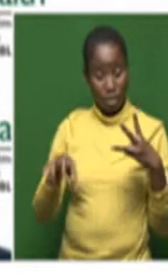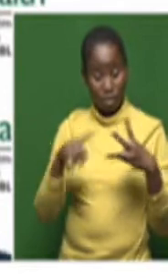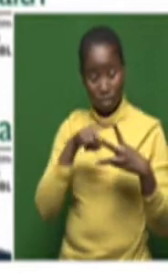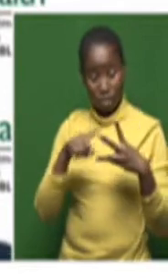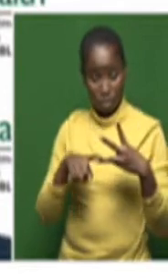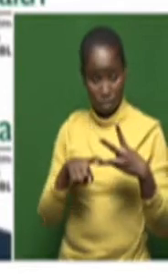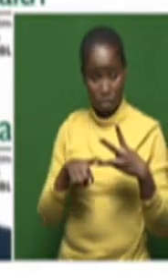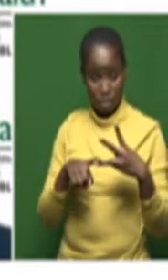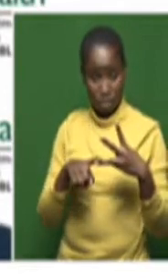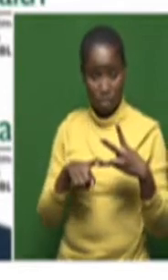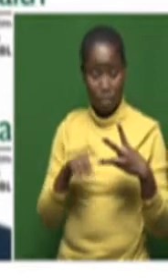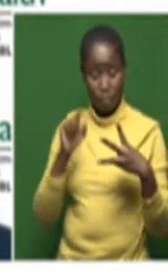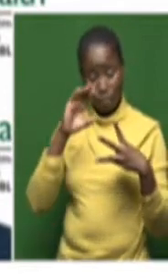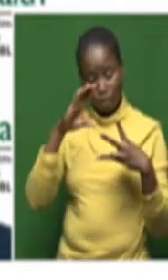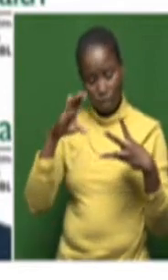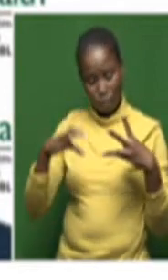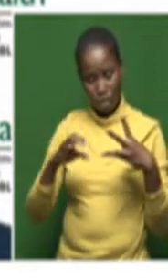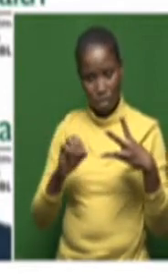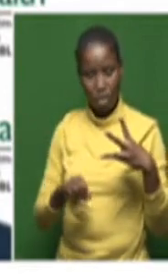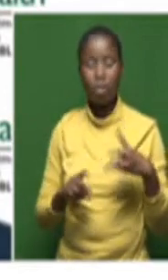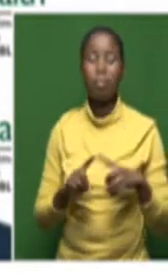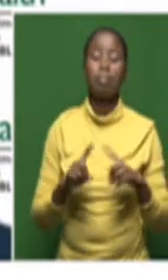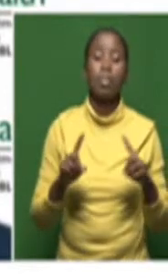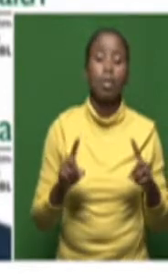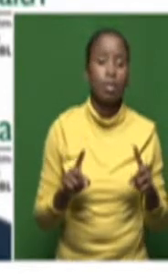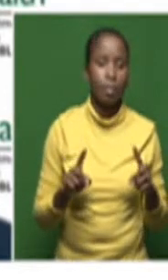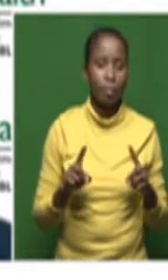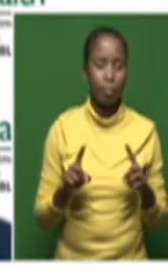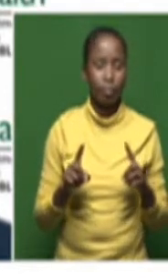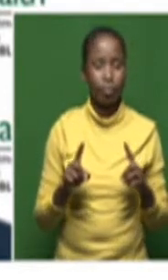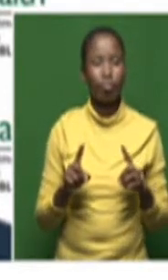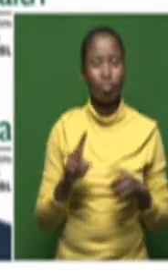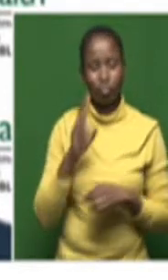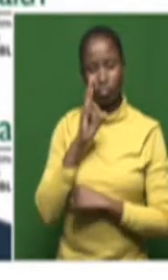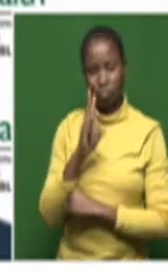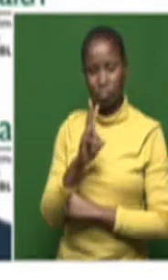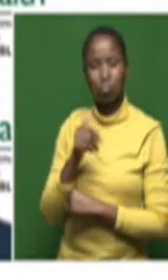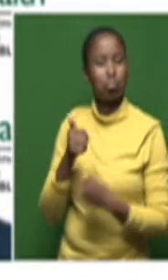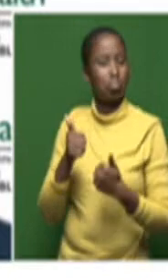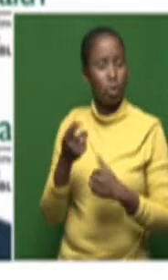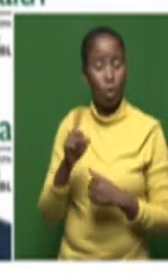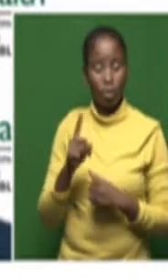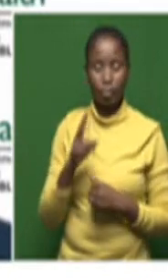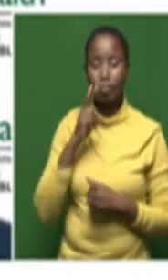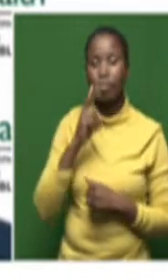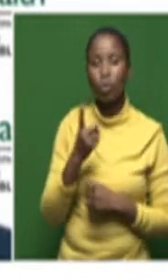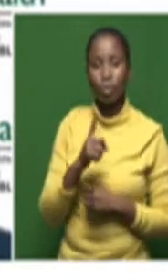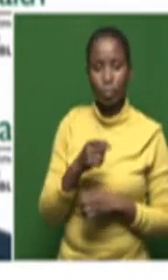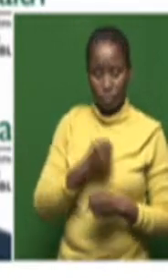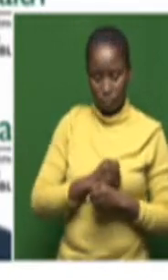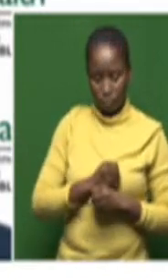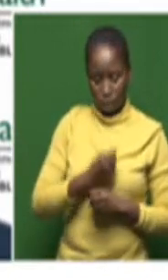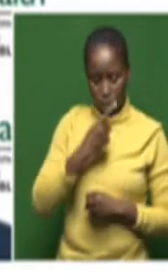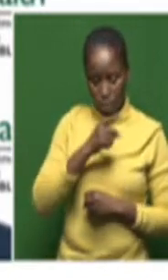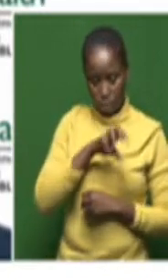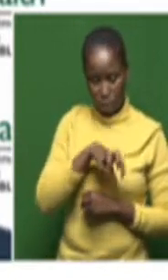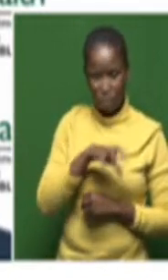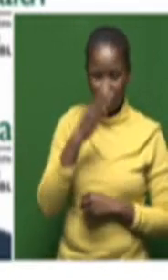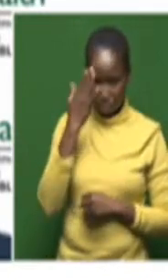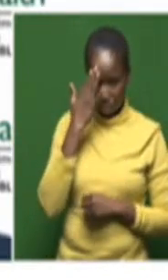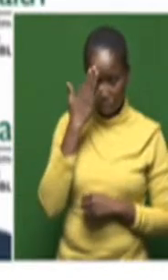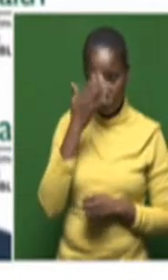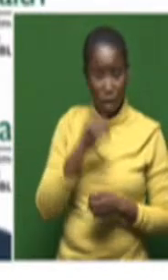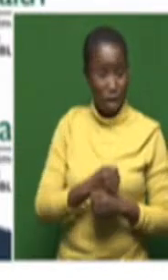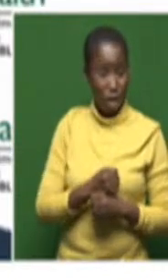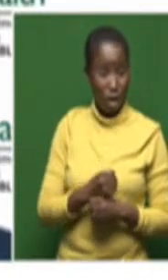But what we must say is that the encouraging thing is that as far as Gauteng province, as we know that Gauteng